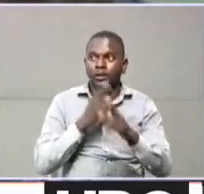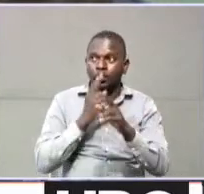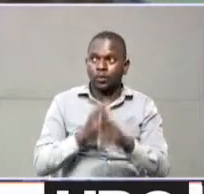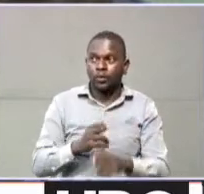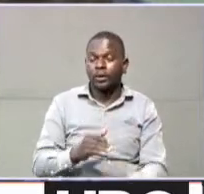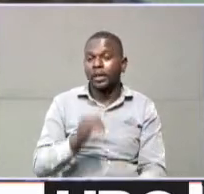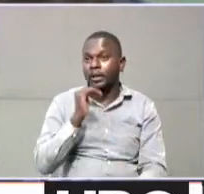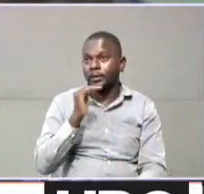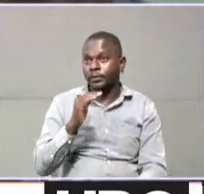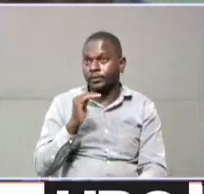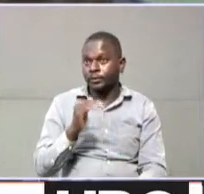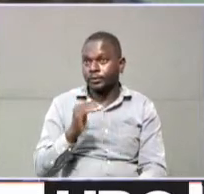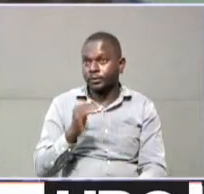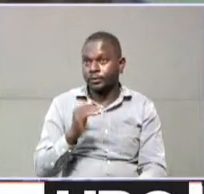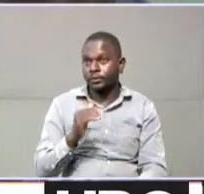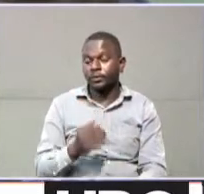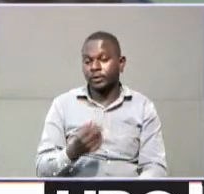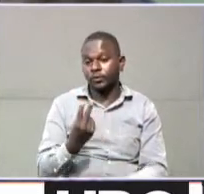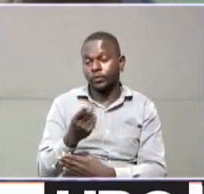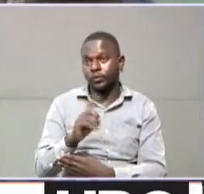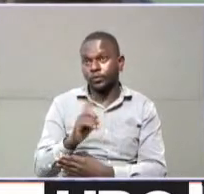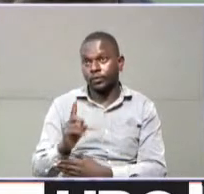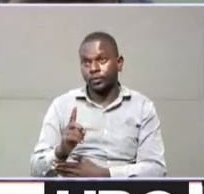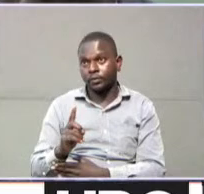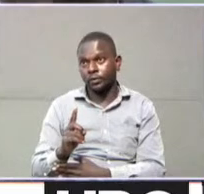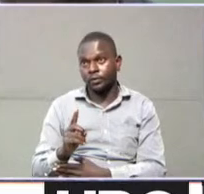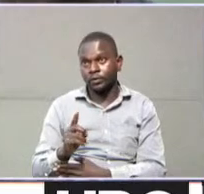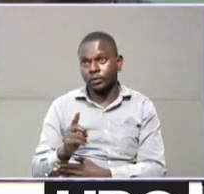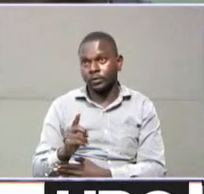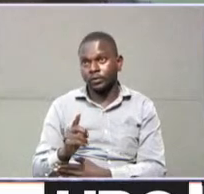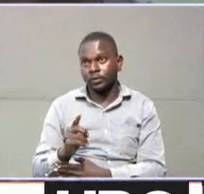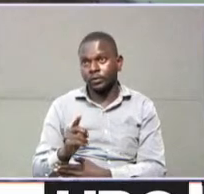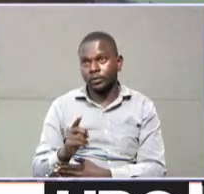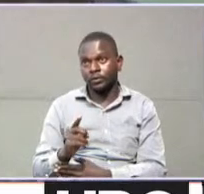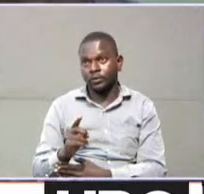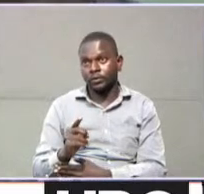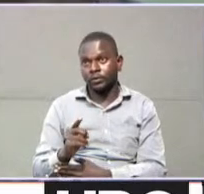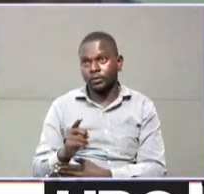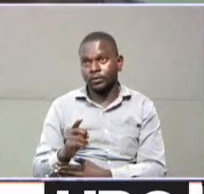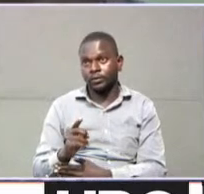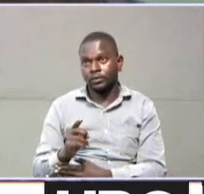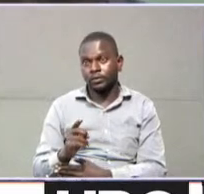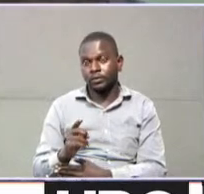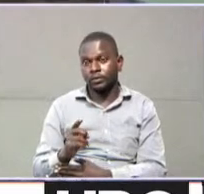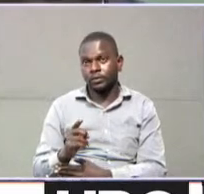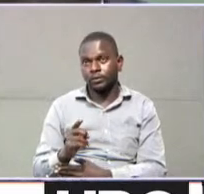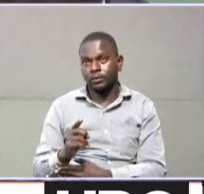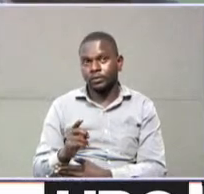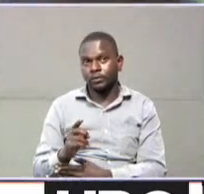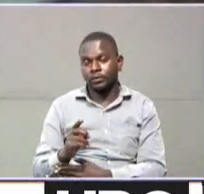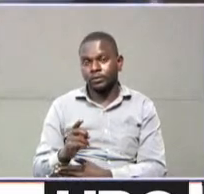level did you say two minutes right okay